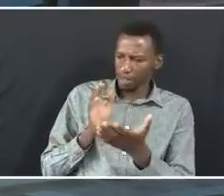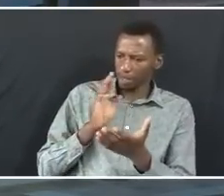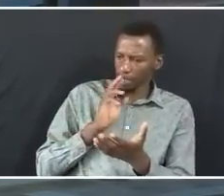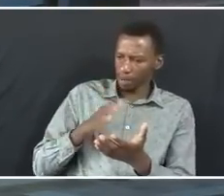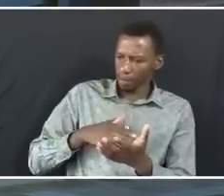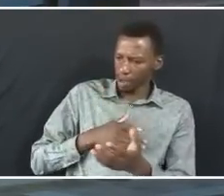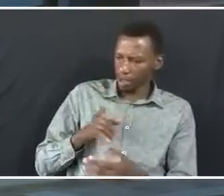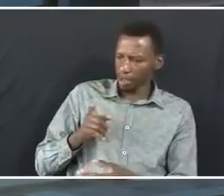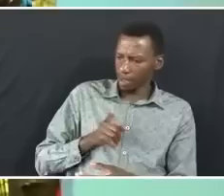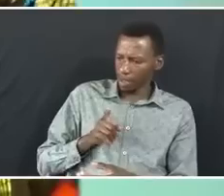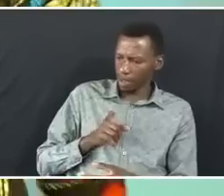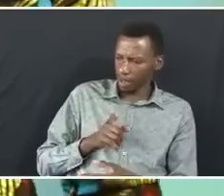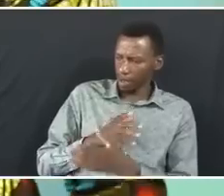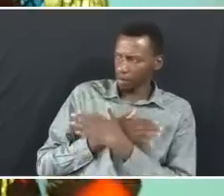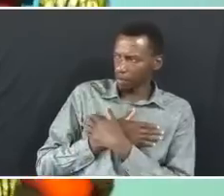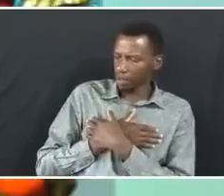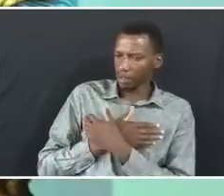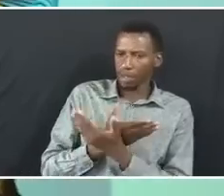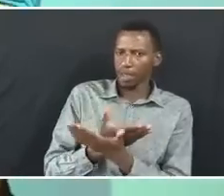They are gay.